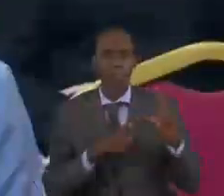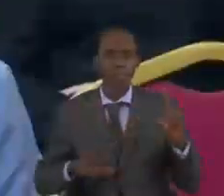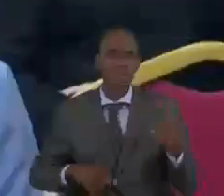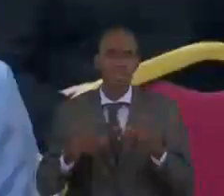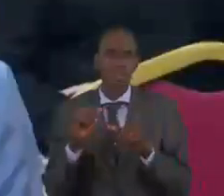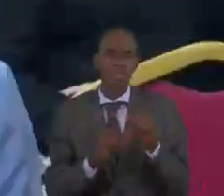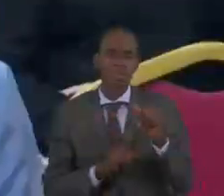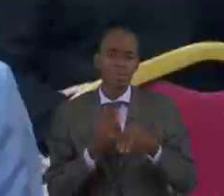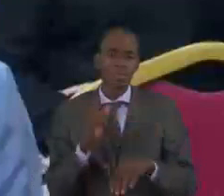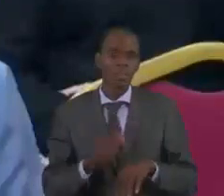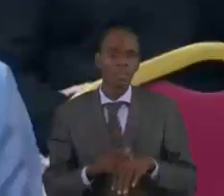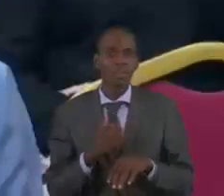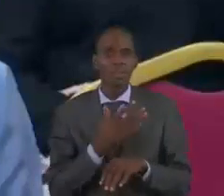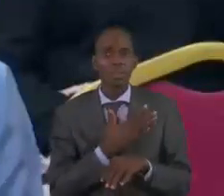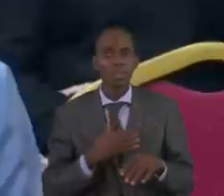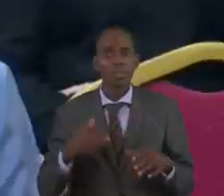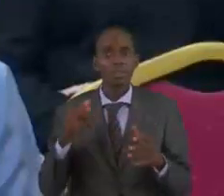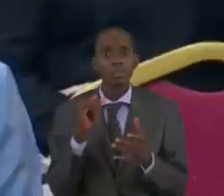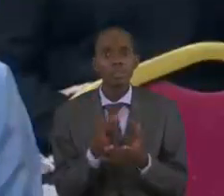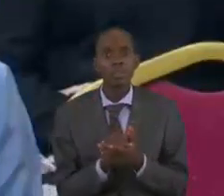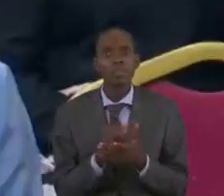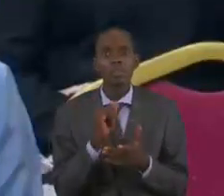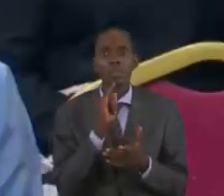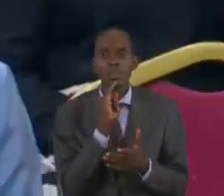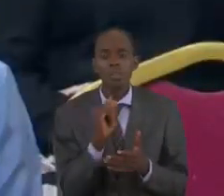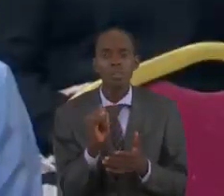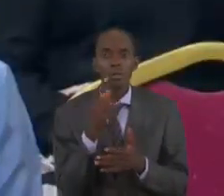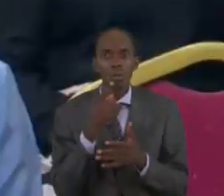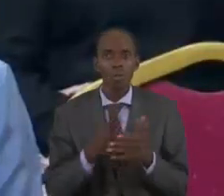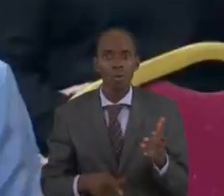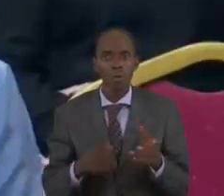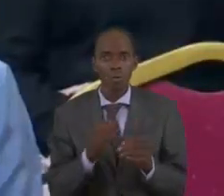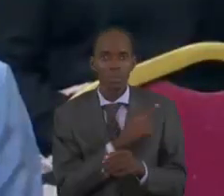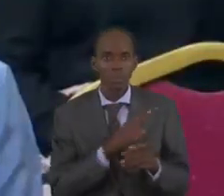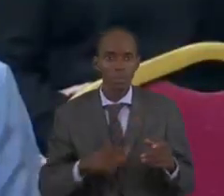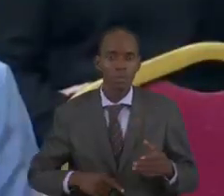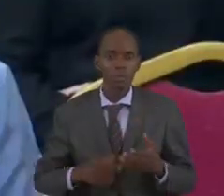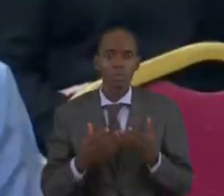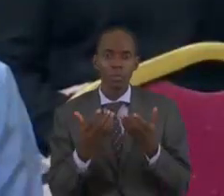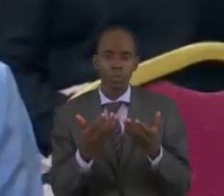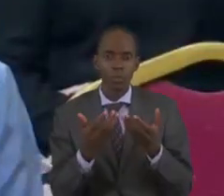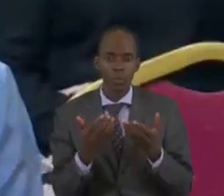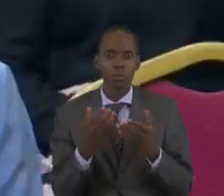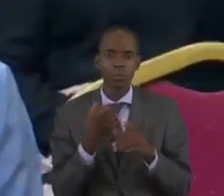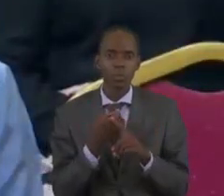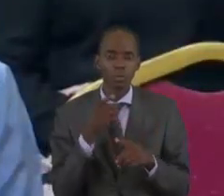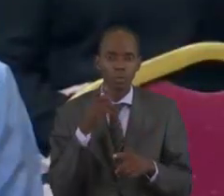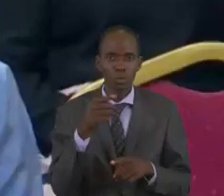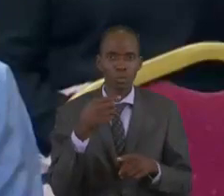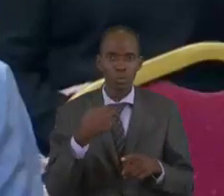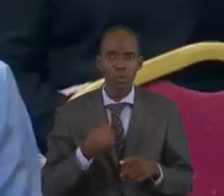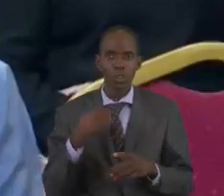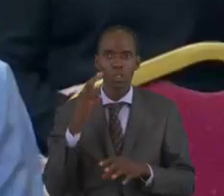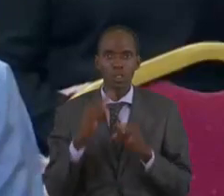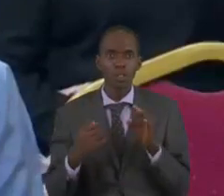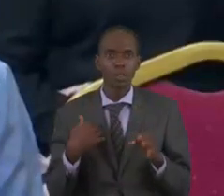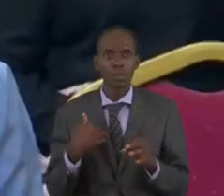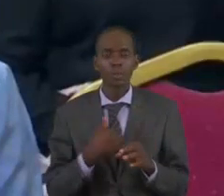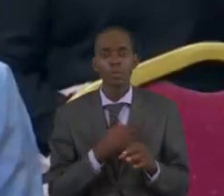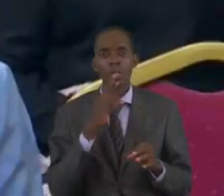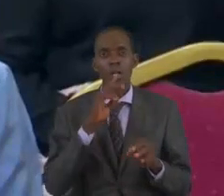every time. And that is what the Lord requires if we're going to escape